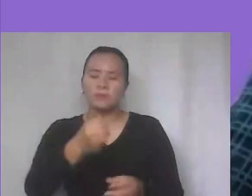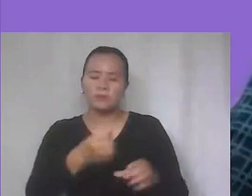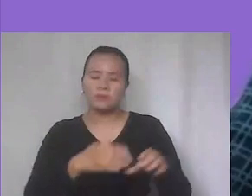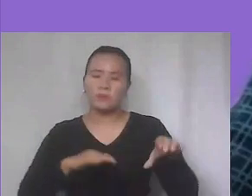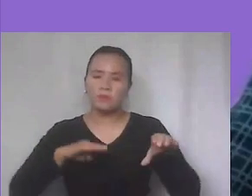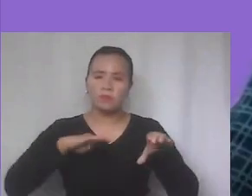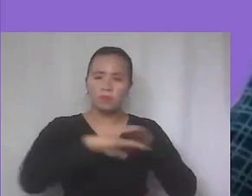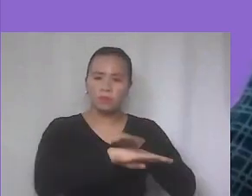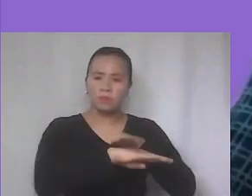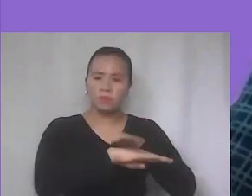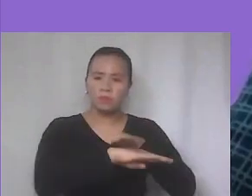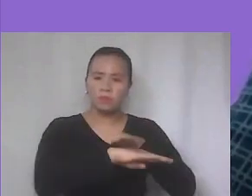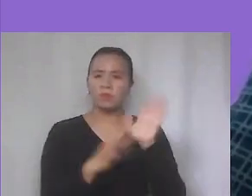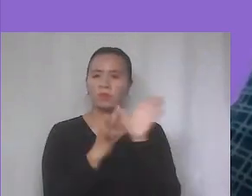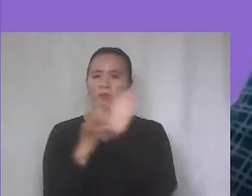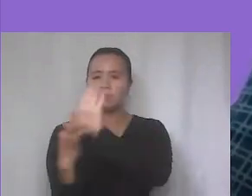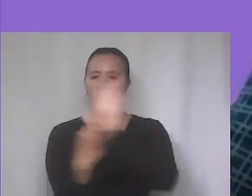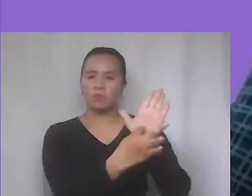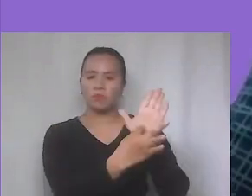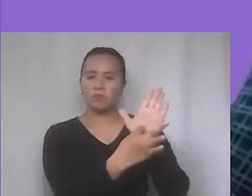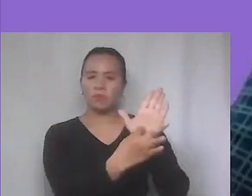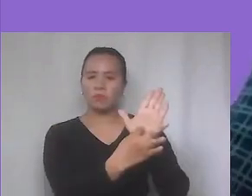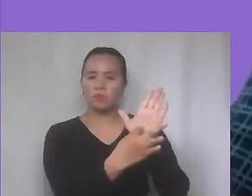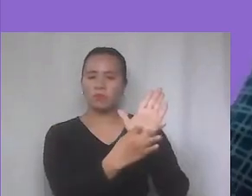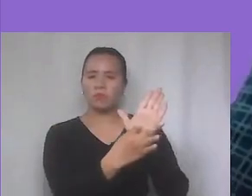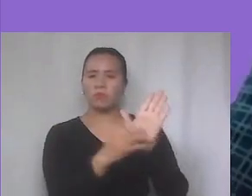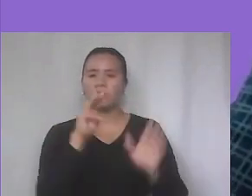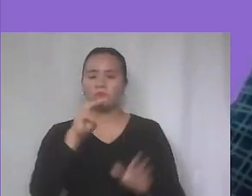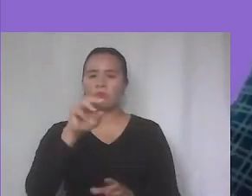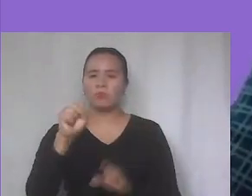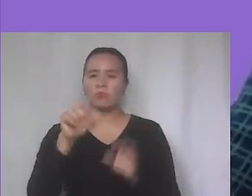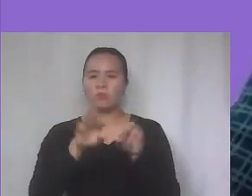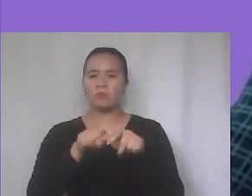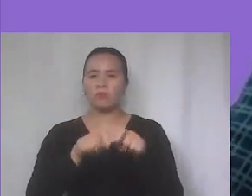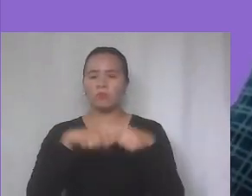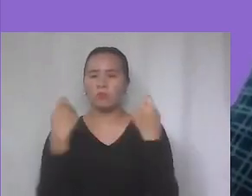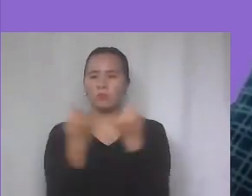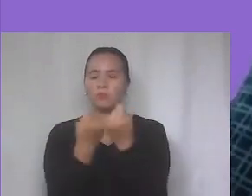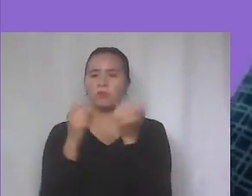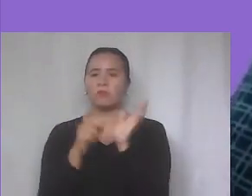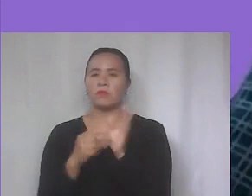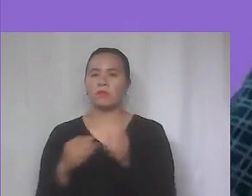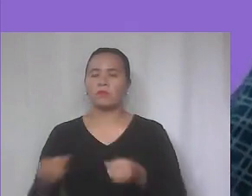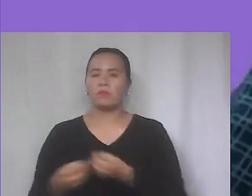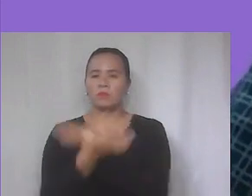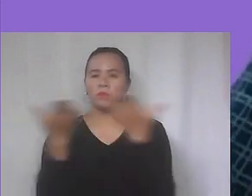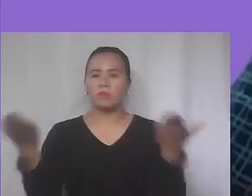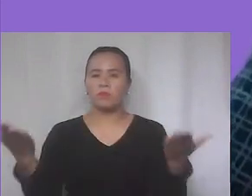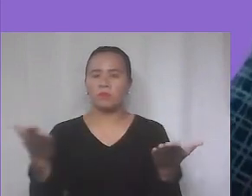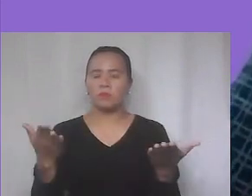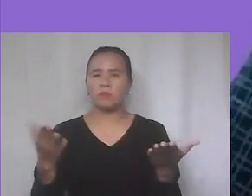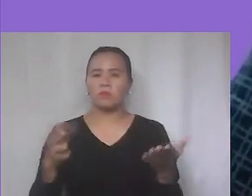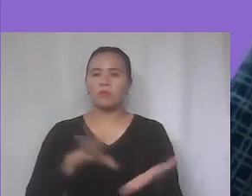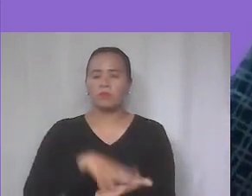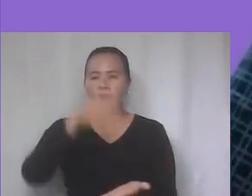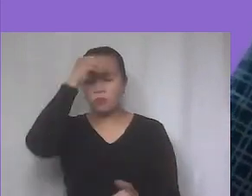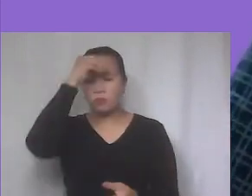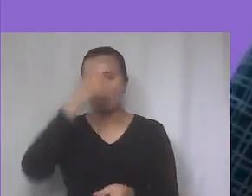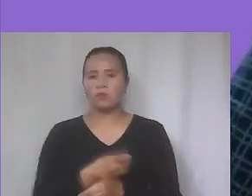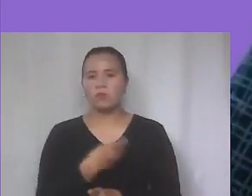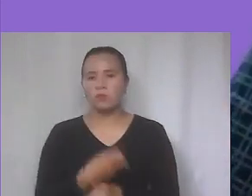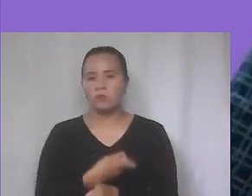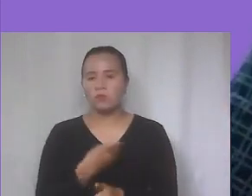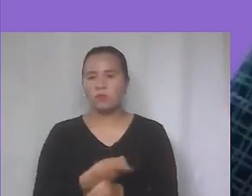its Microsoft team will be provided for our learners with disability to participate actively